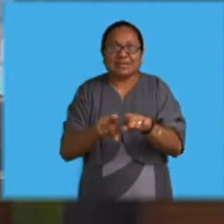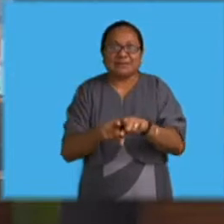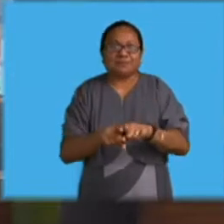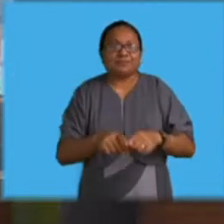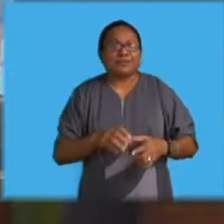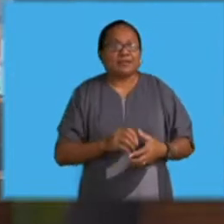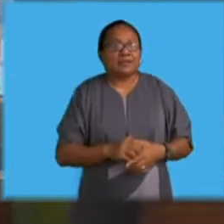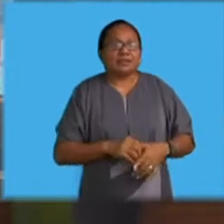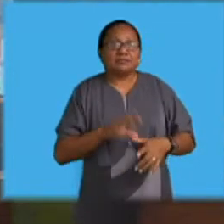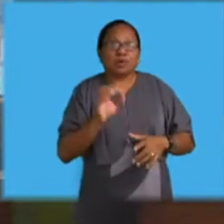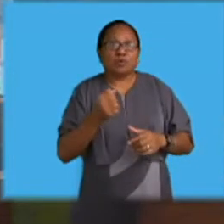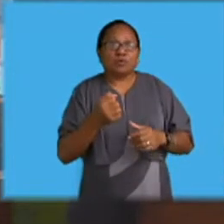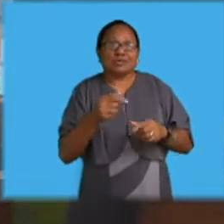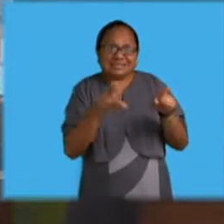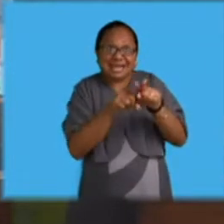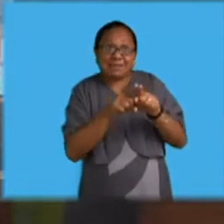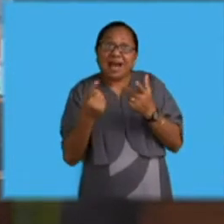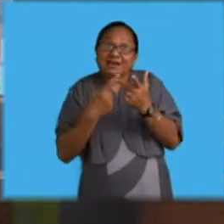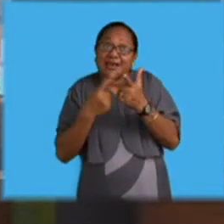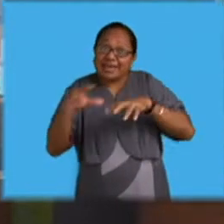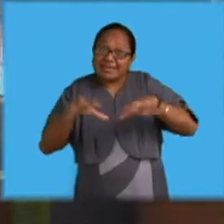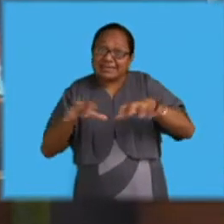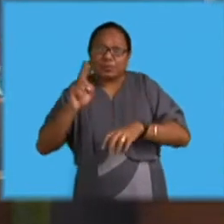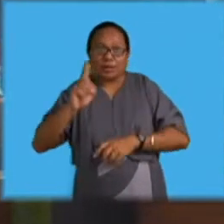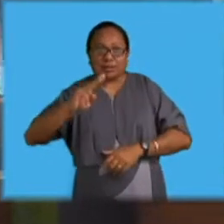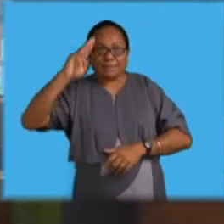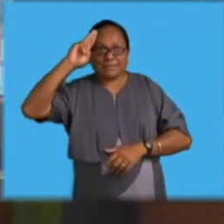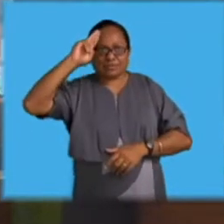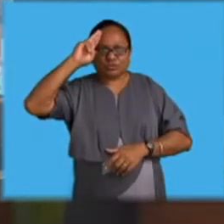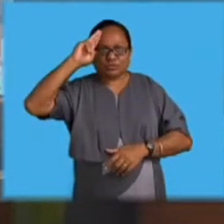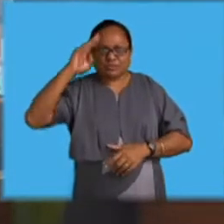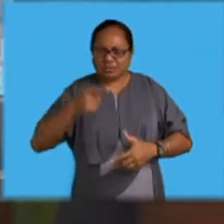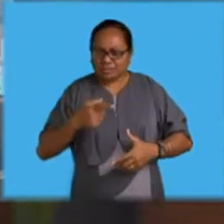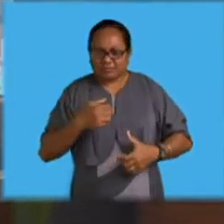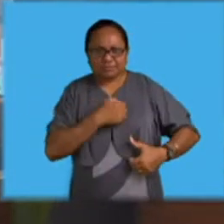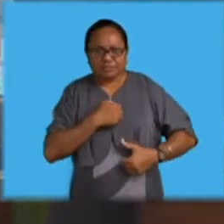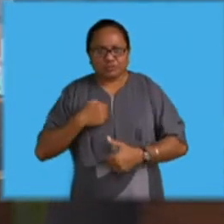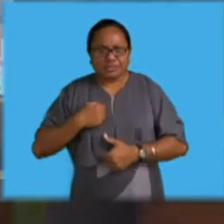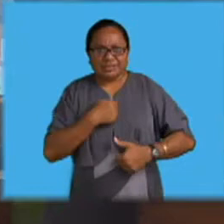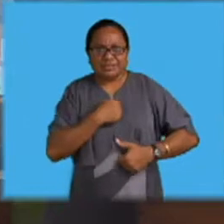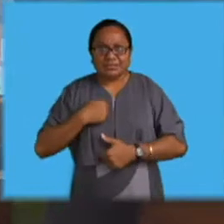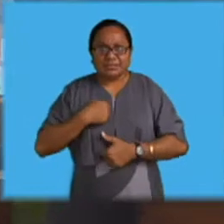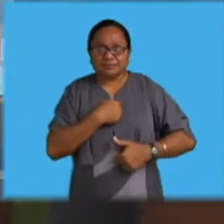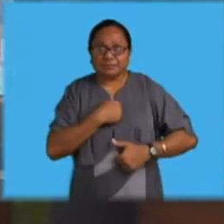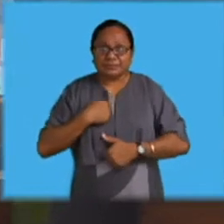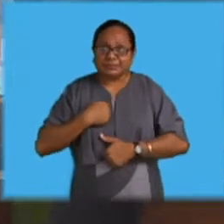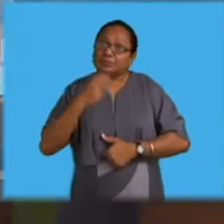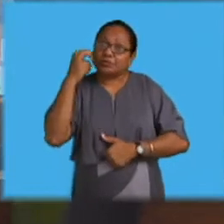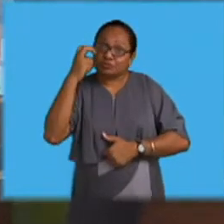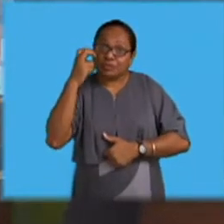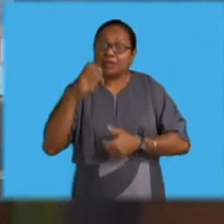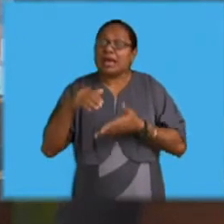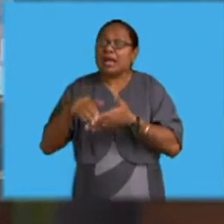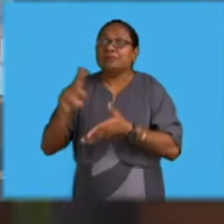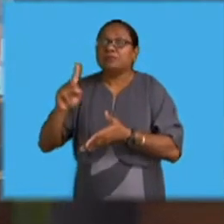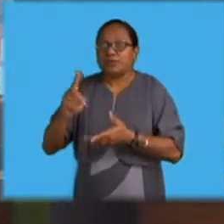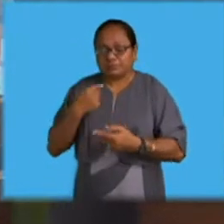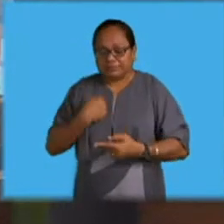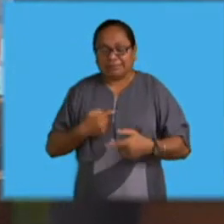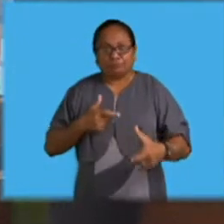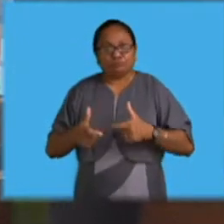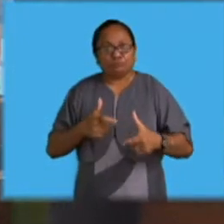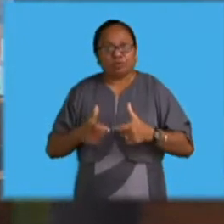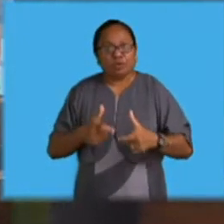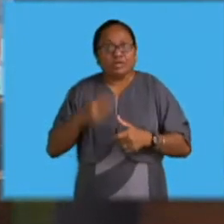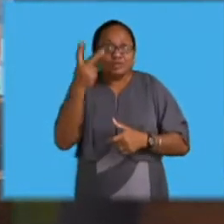military cadet training continues to be actively opted for by heads of schools for instilling discipline in students. In 2016,